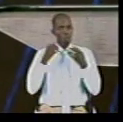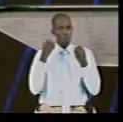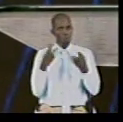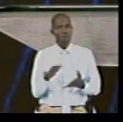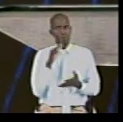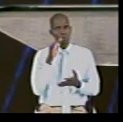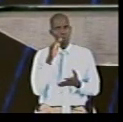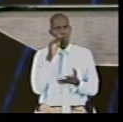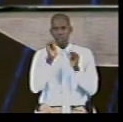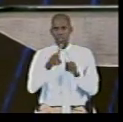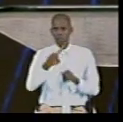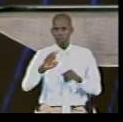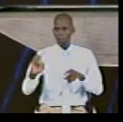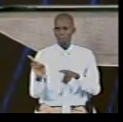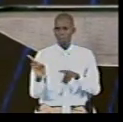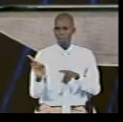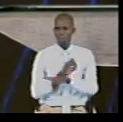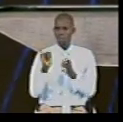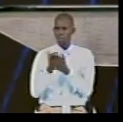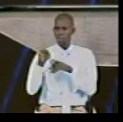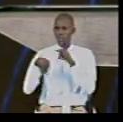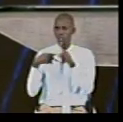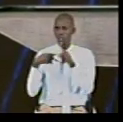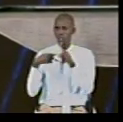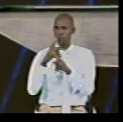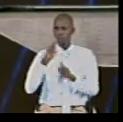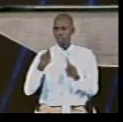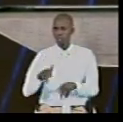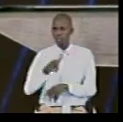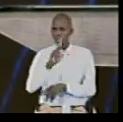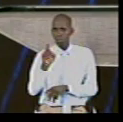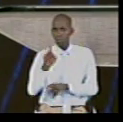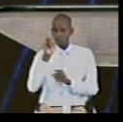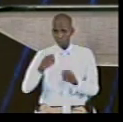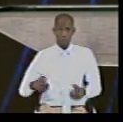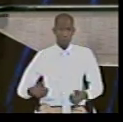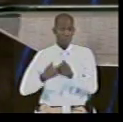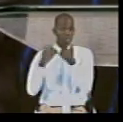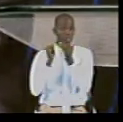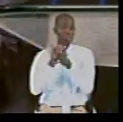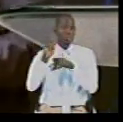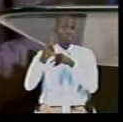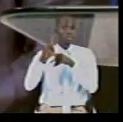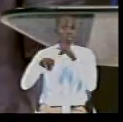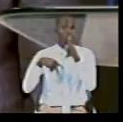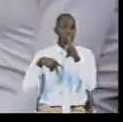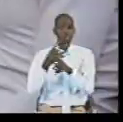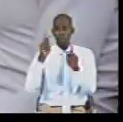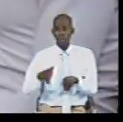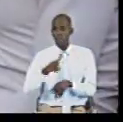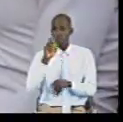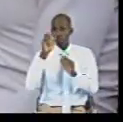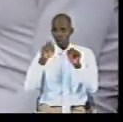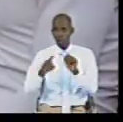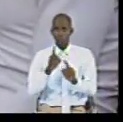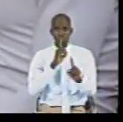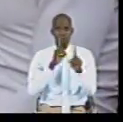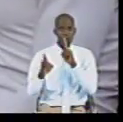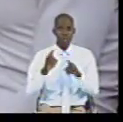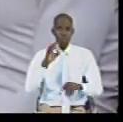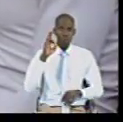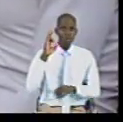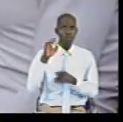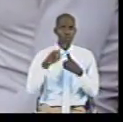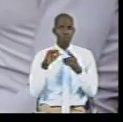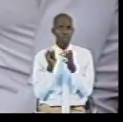person? Can you talk to such a person? Can you confront such a person? Can you speak to such a person? Or you just, will